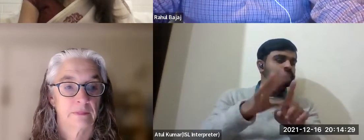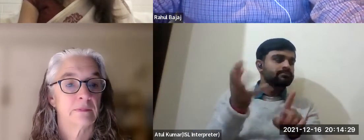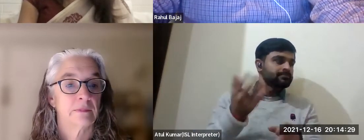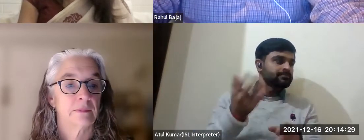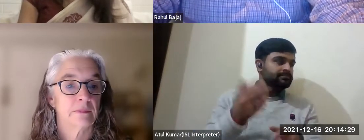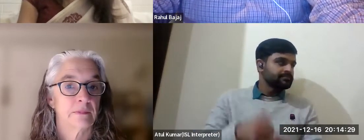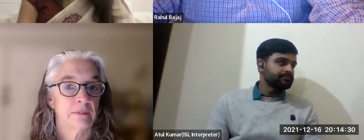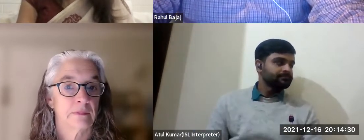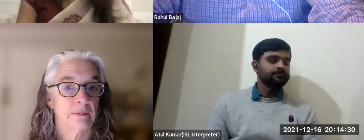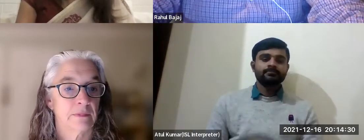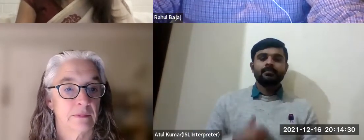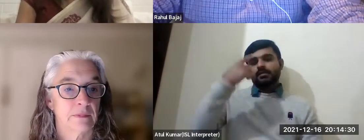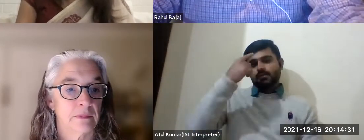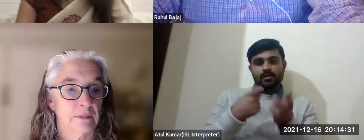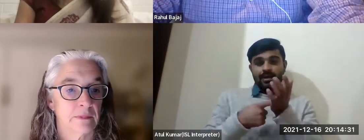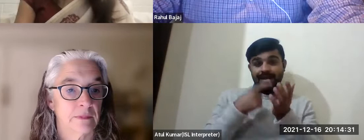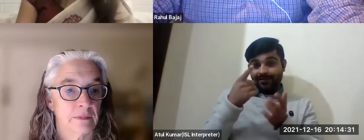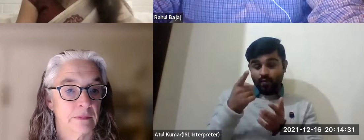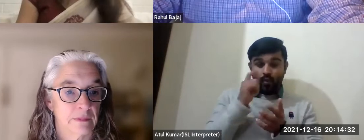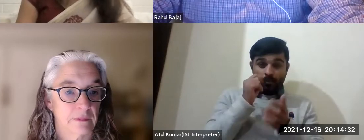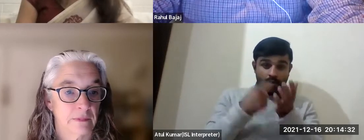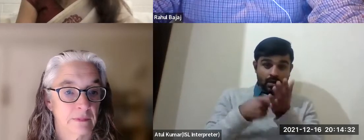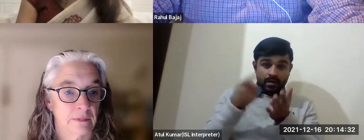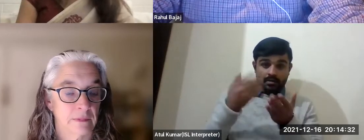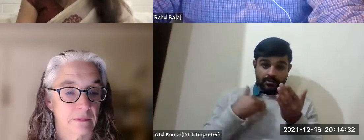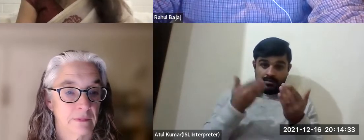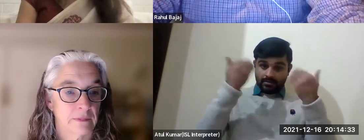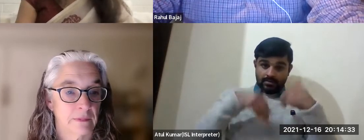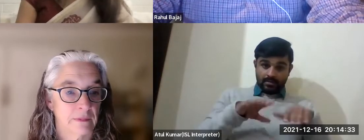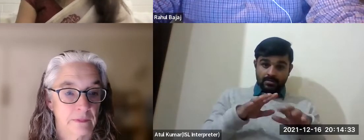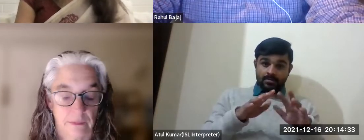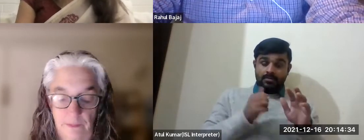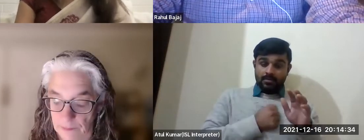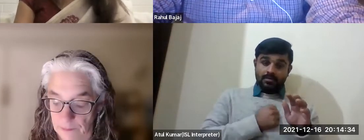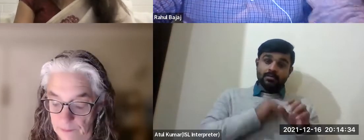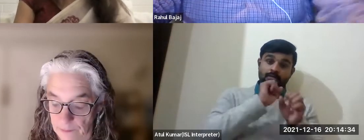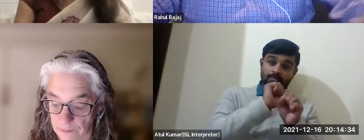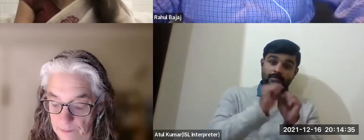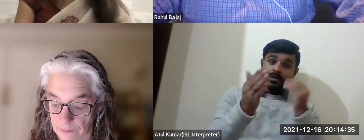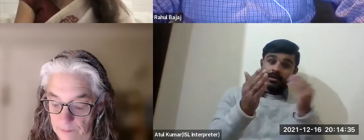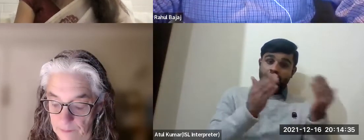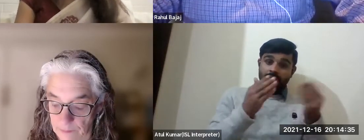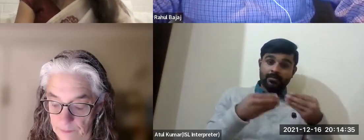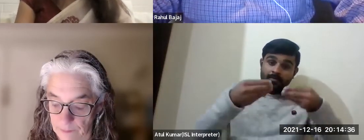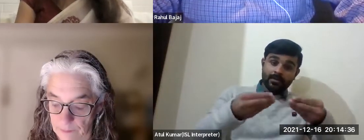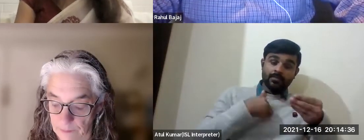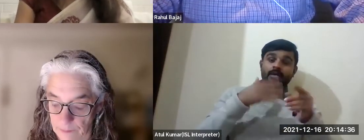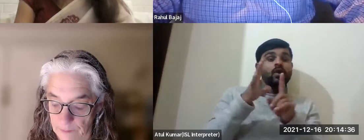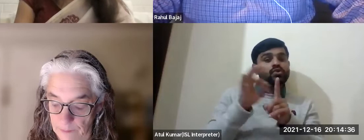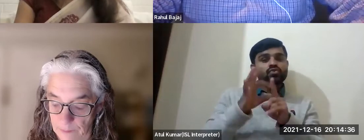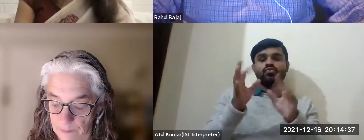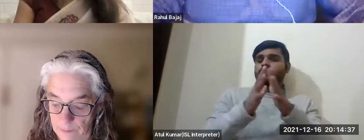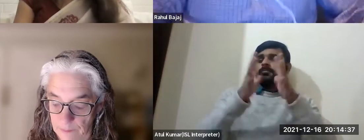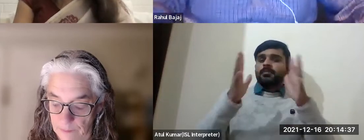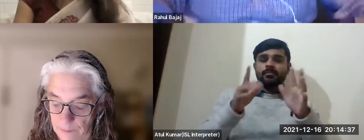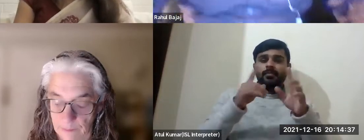So I think, Rahul, if when it comes to us working with service providers, we do that a lot,